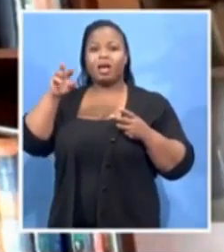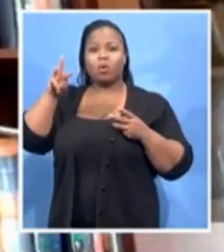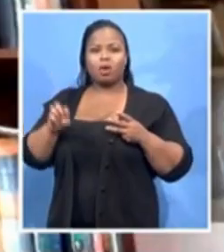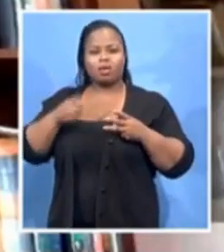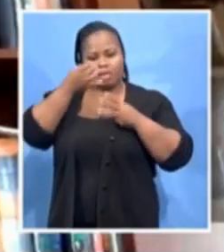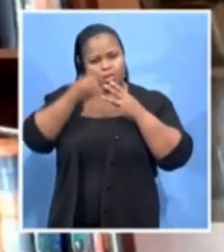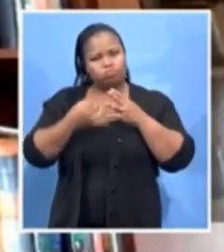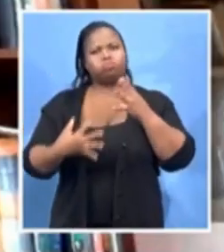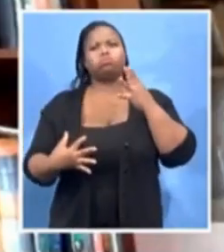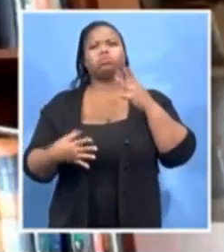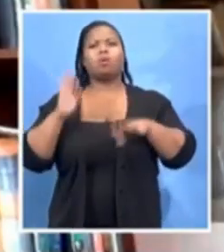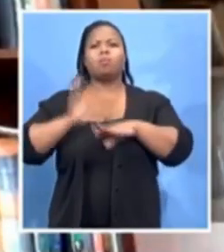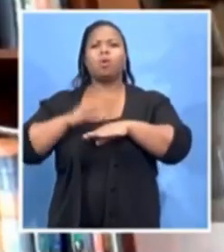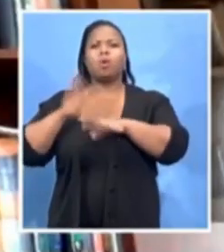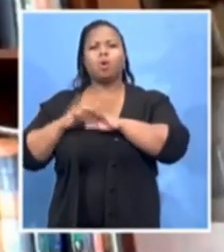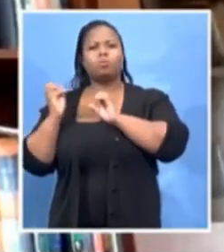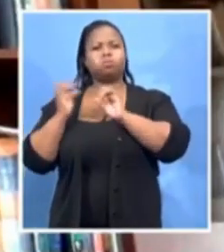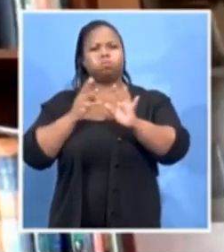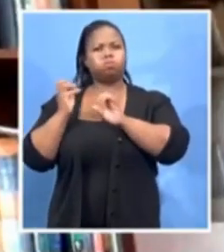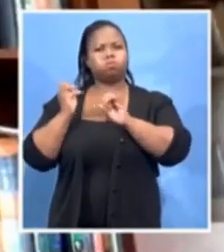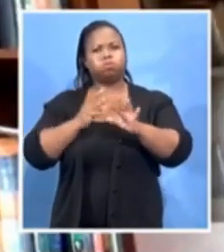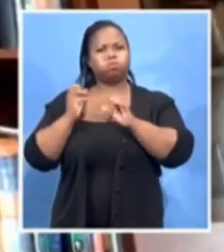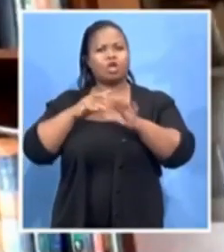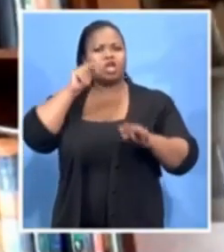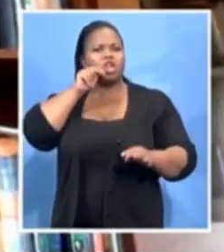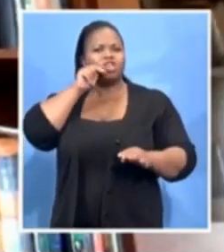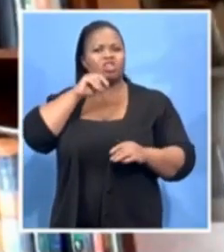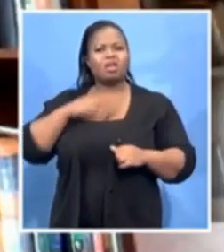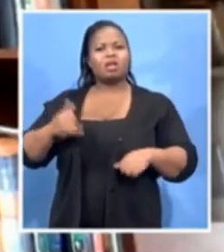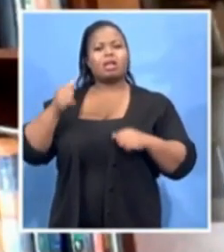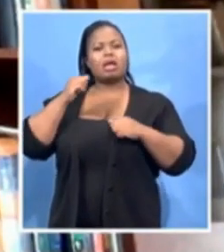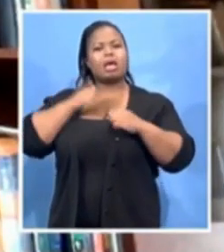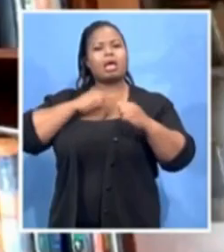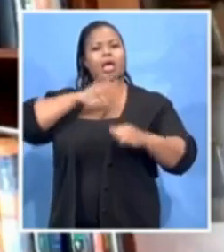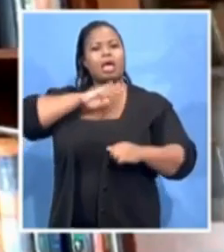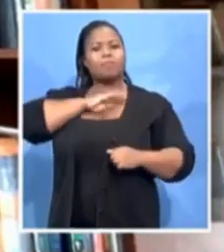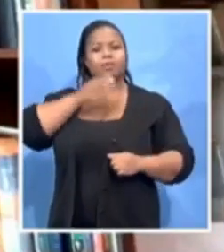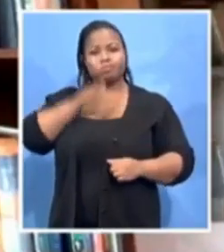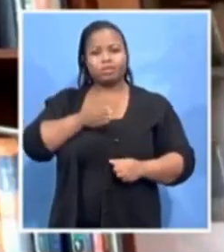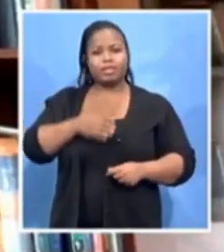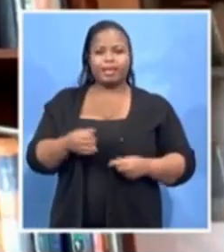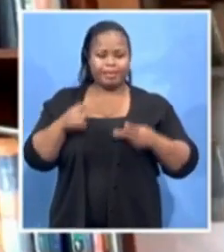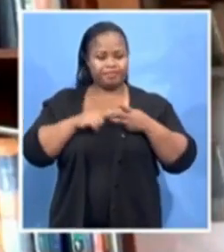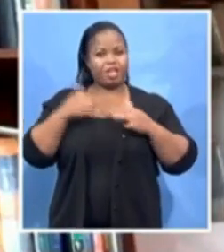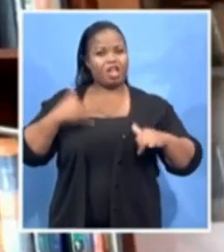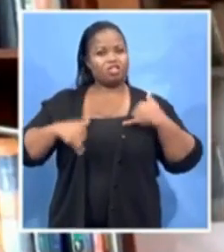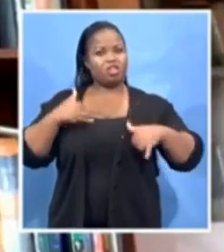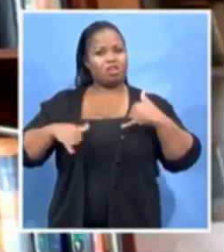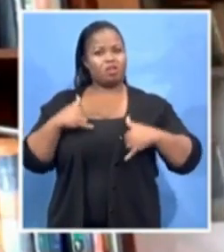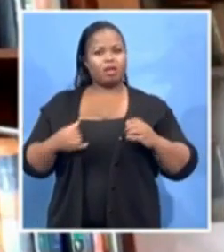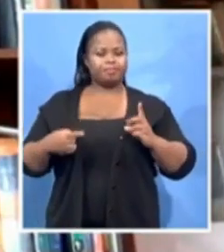world. In Algeria, Ahmed Ben Bella is also overthrown. In Mali,